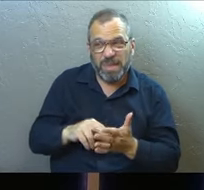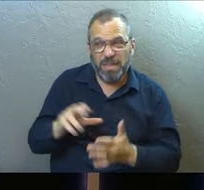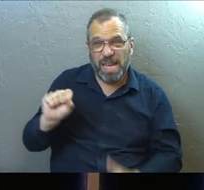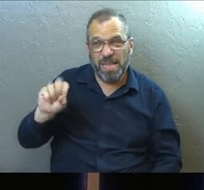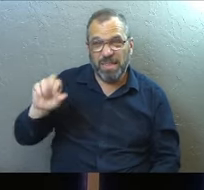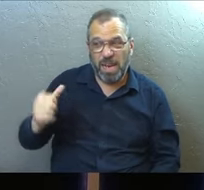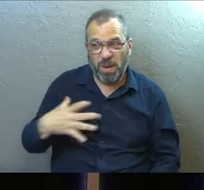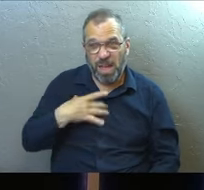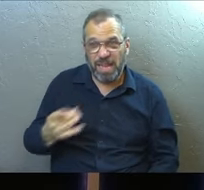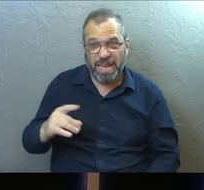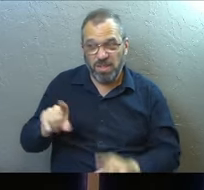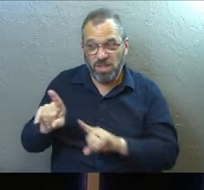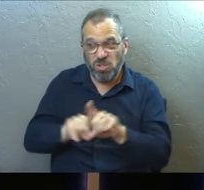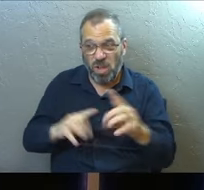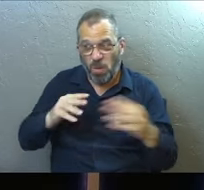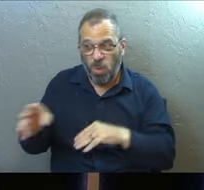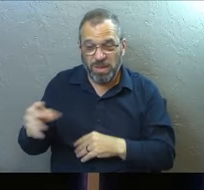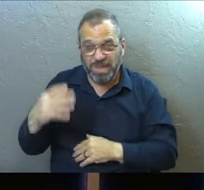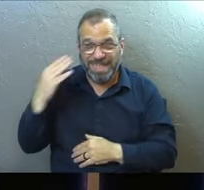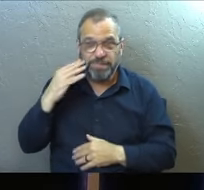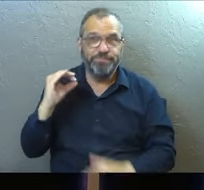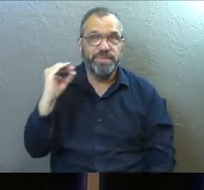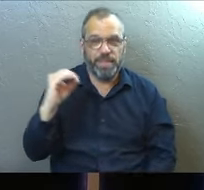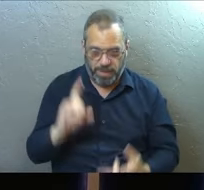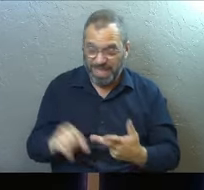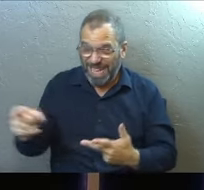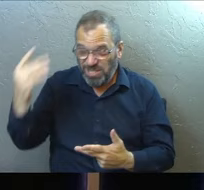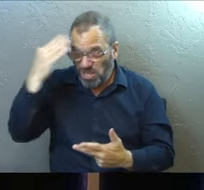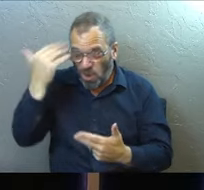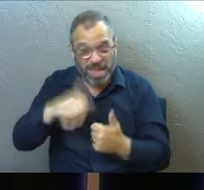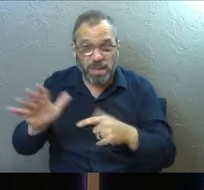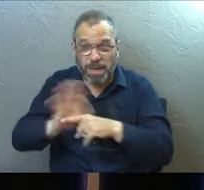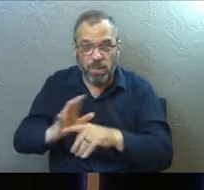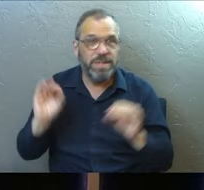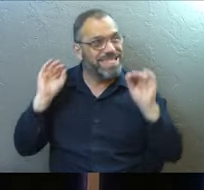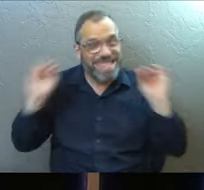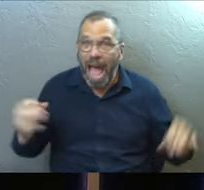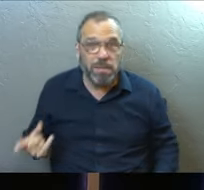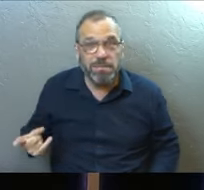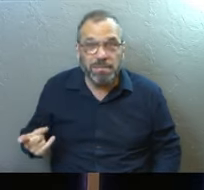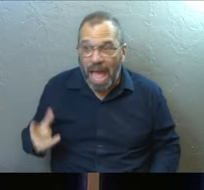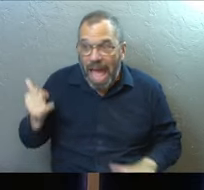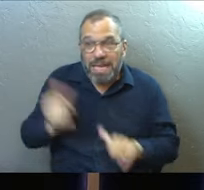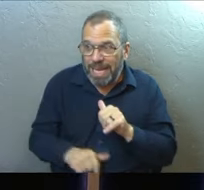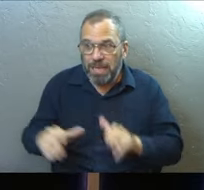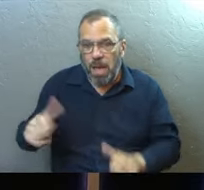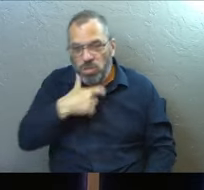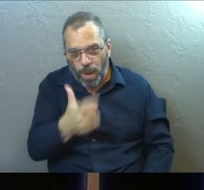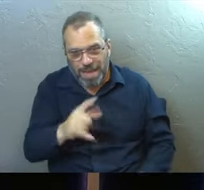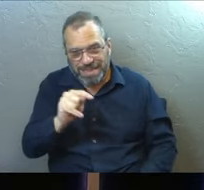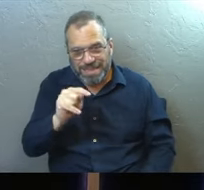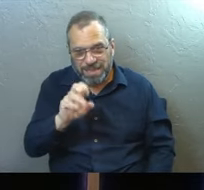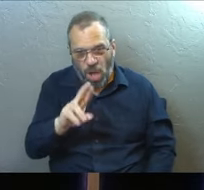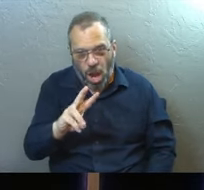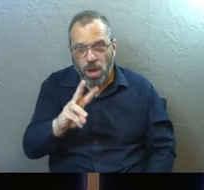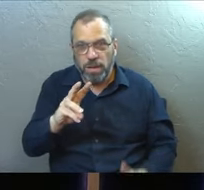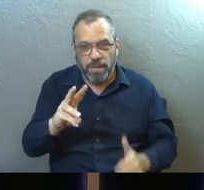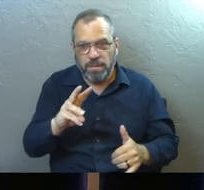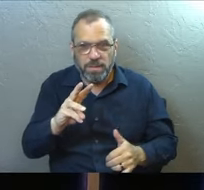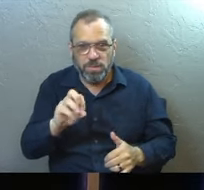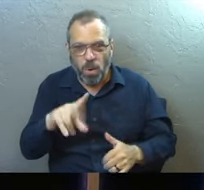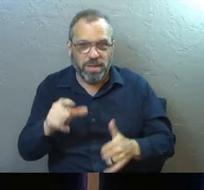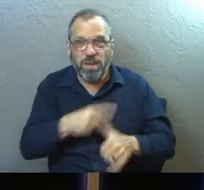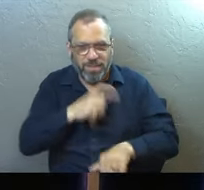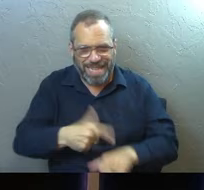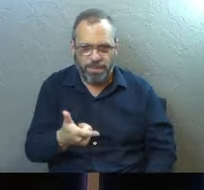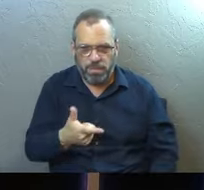0%. Does Sarah know anything about Star Wars? No. Every time Sarah's watched Star Wars, she's seen it for the first time, you